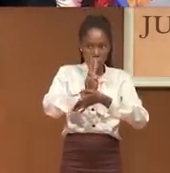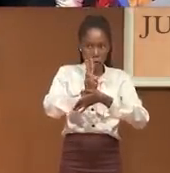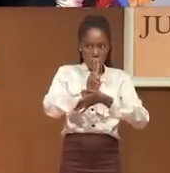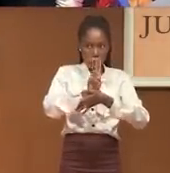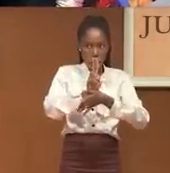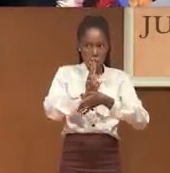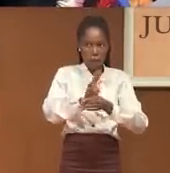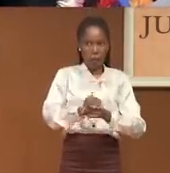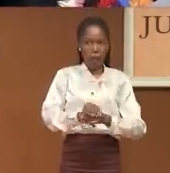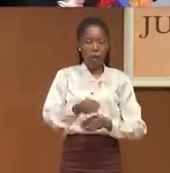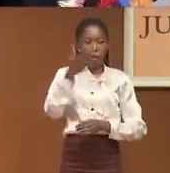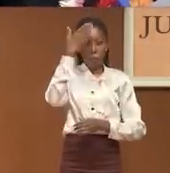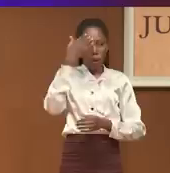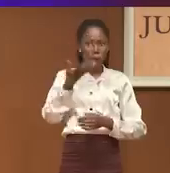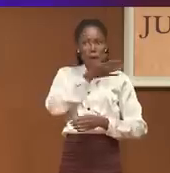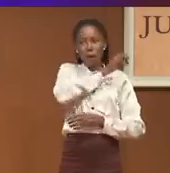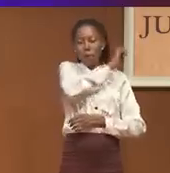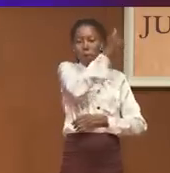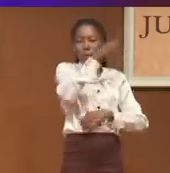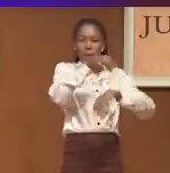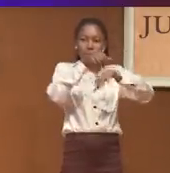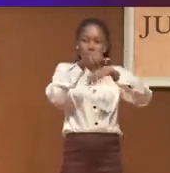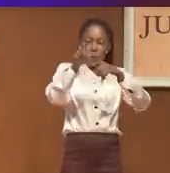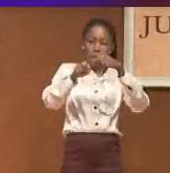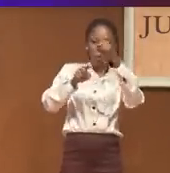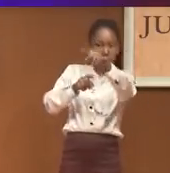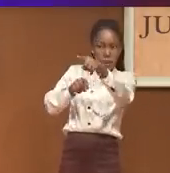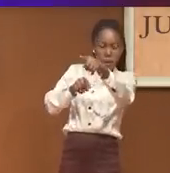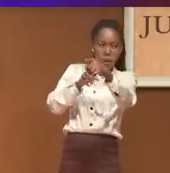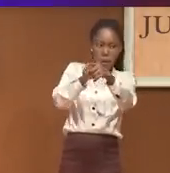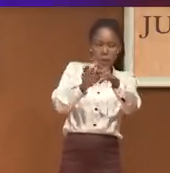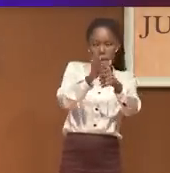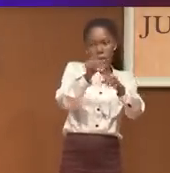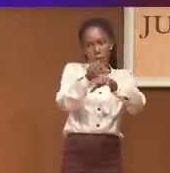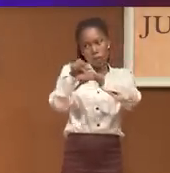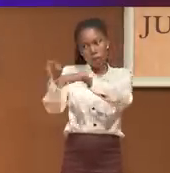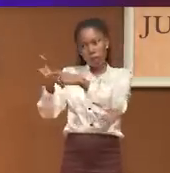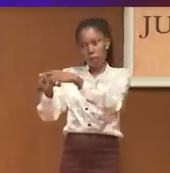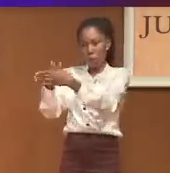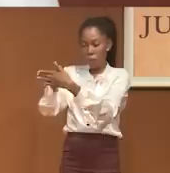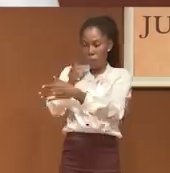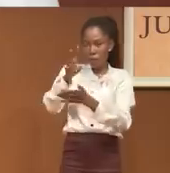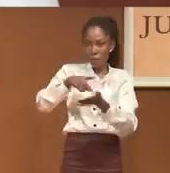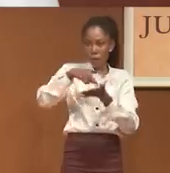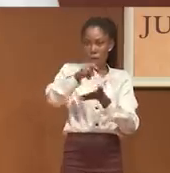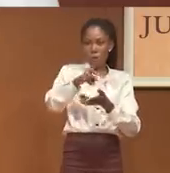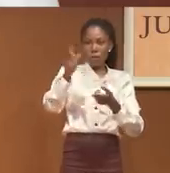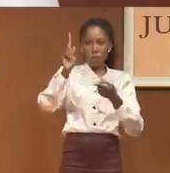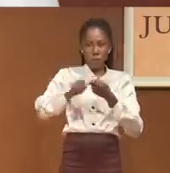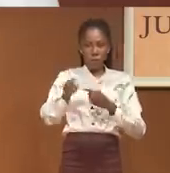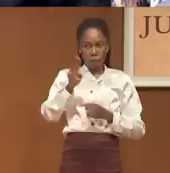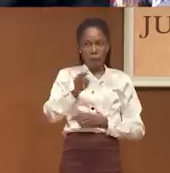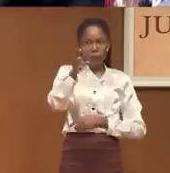him. And they sent the video to him. He sent to me before they paid for the 2 million. Okay. You saw the video of the land